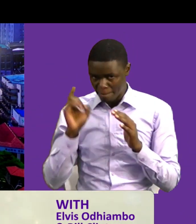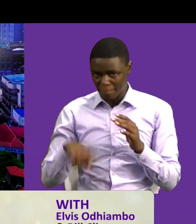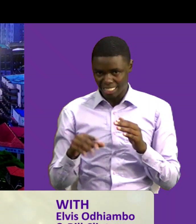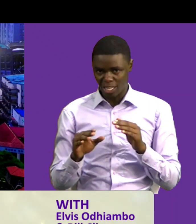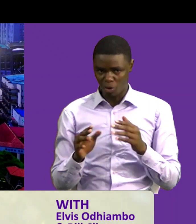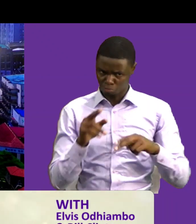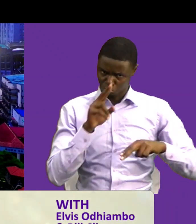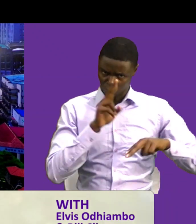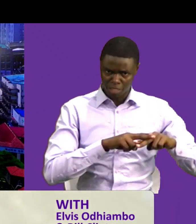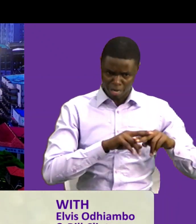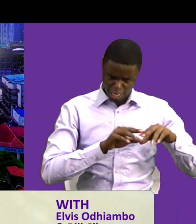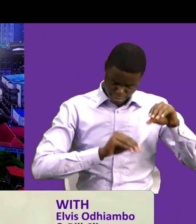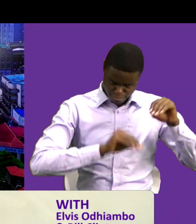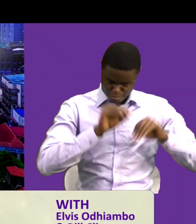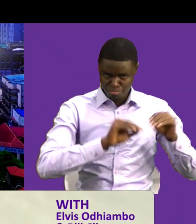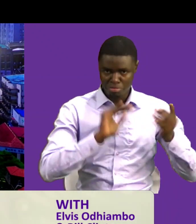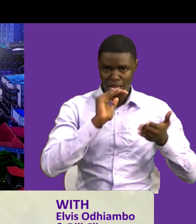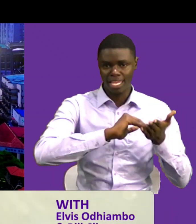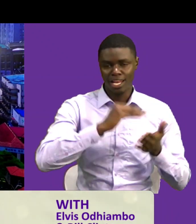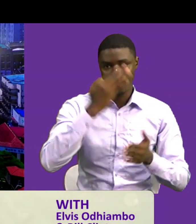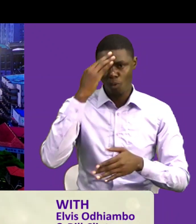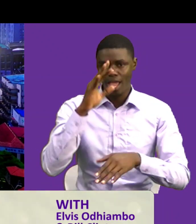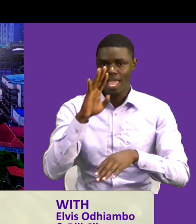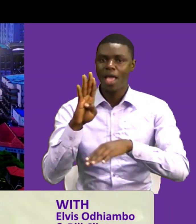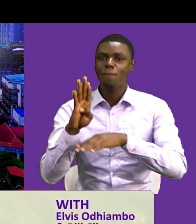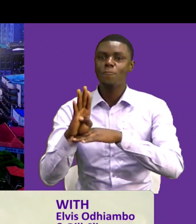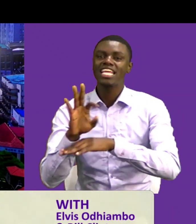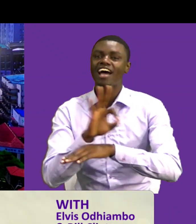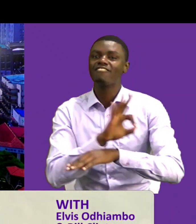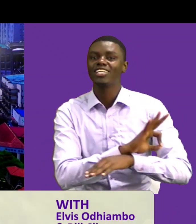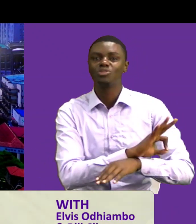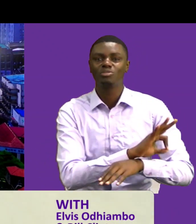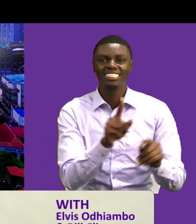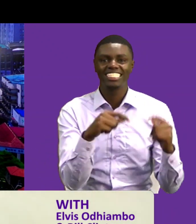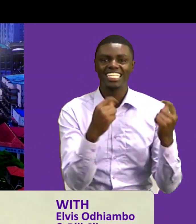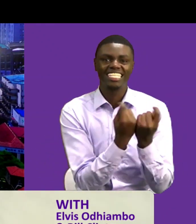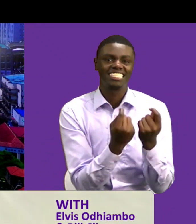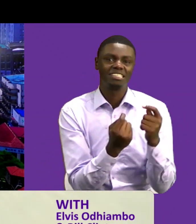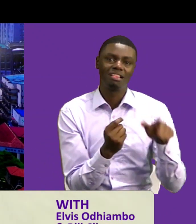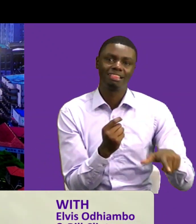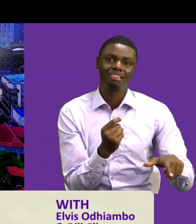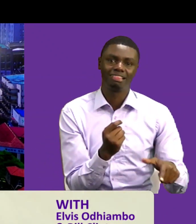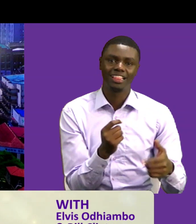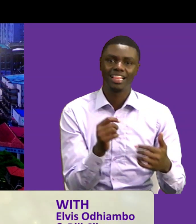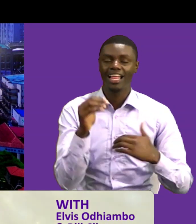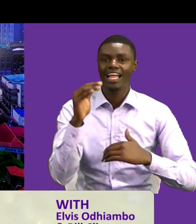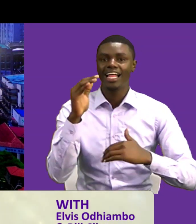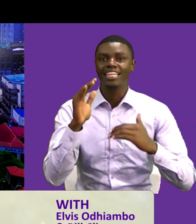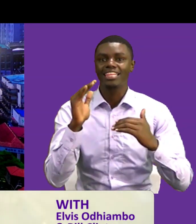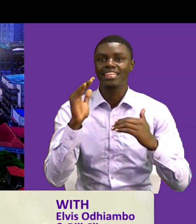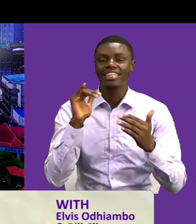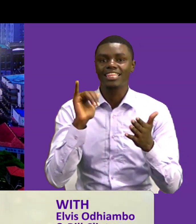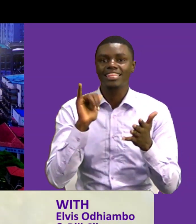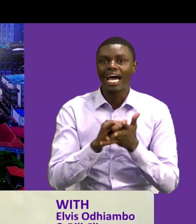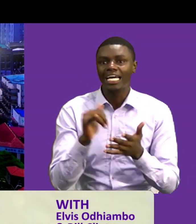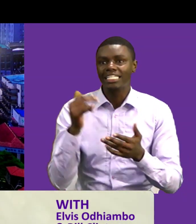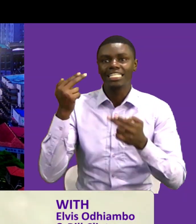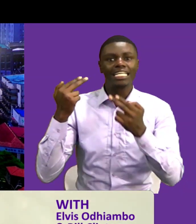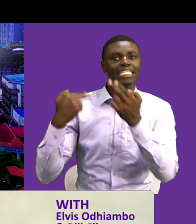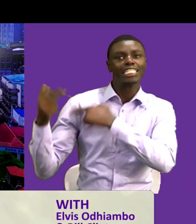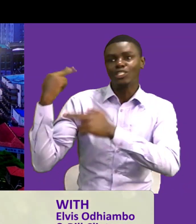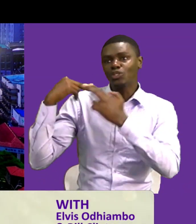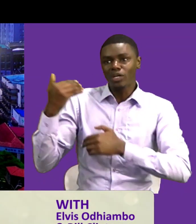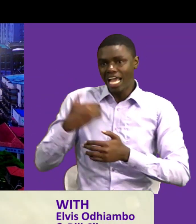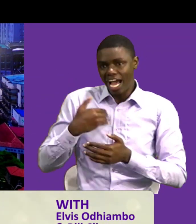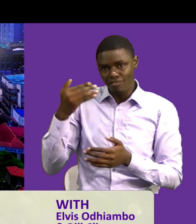again, because Burkina Faso is just a team that has no more history in the